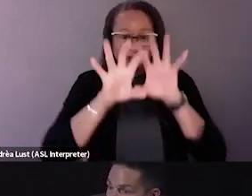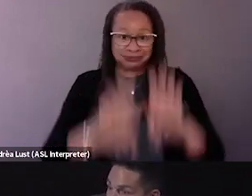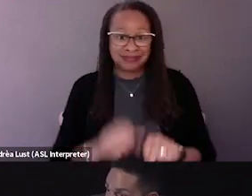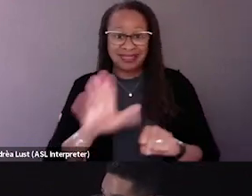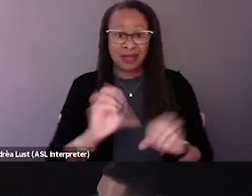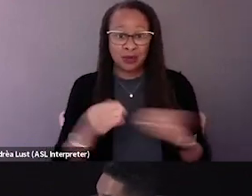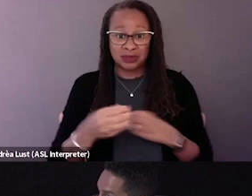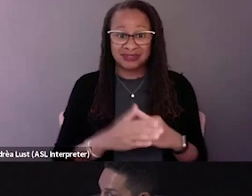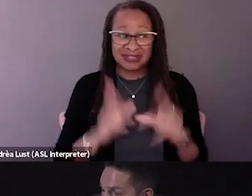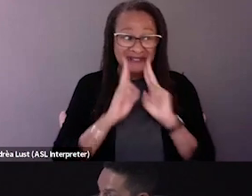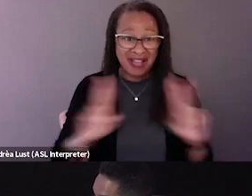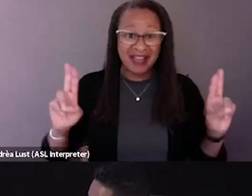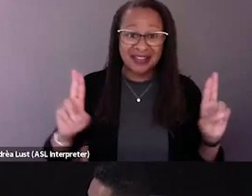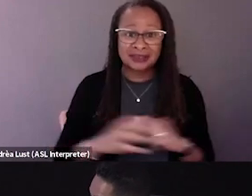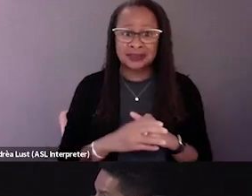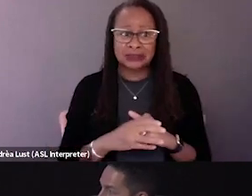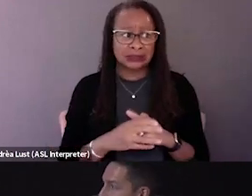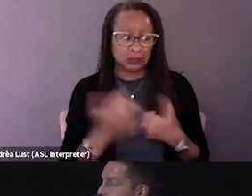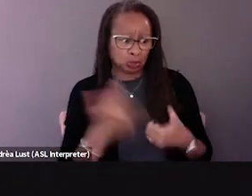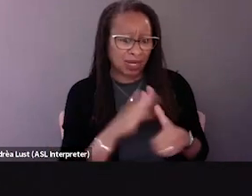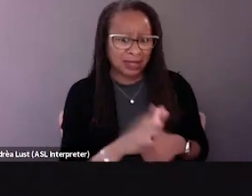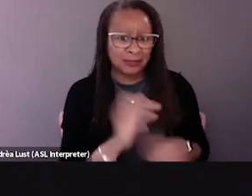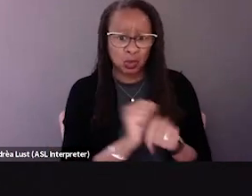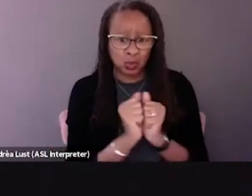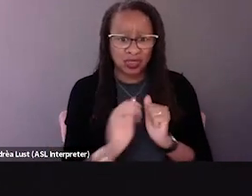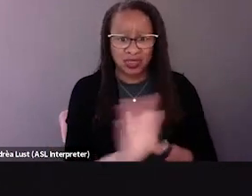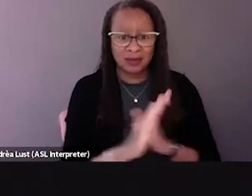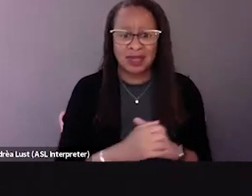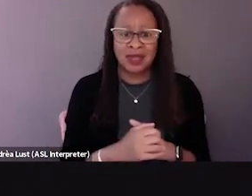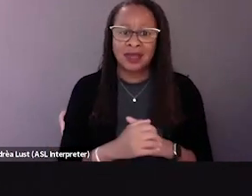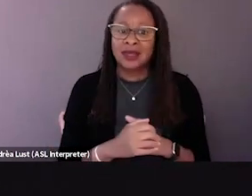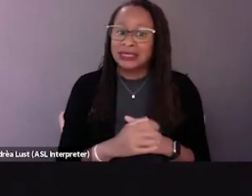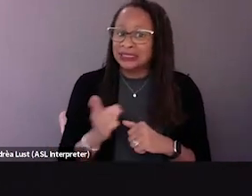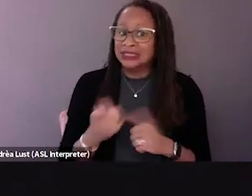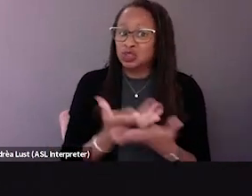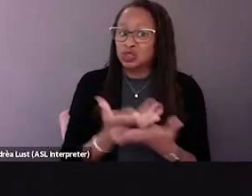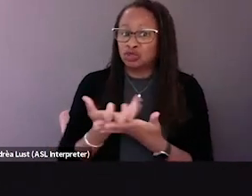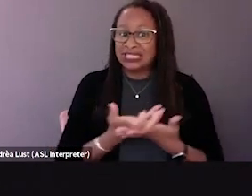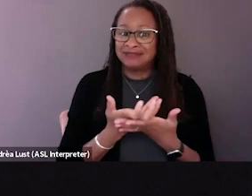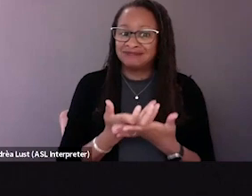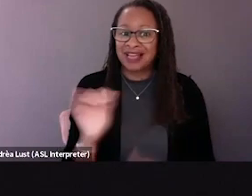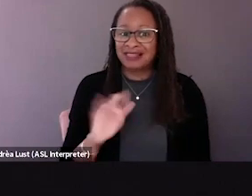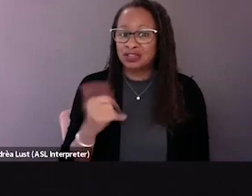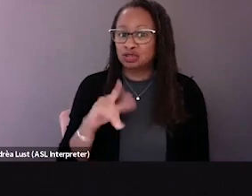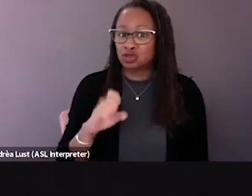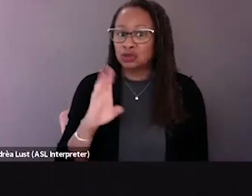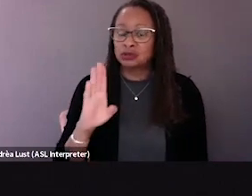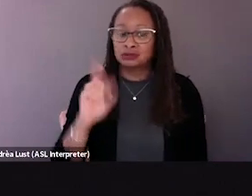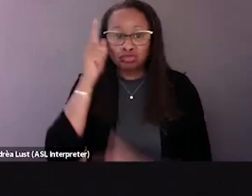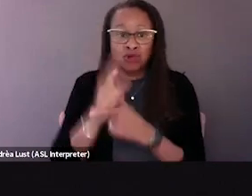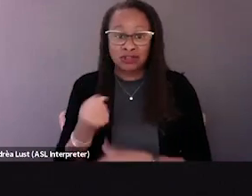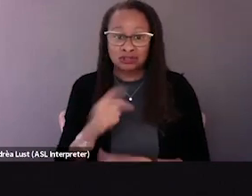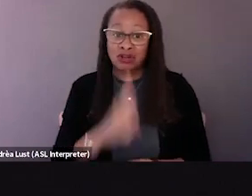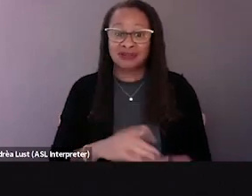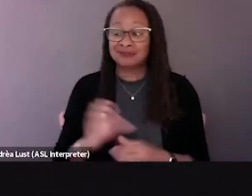he naive? Is he complicit? He was greedy, just like the George brothers were, right? So he